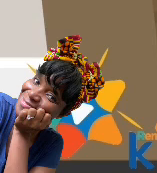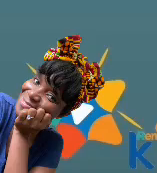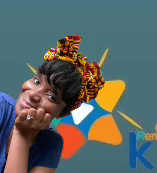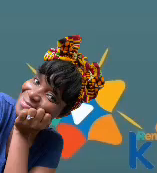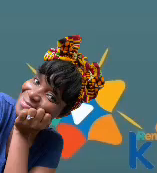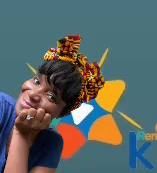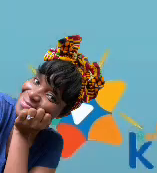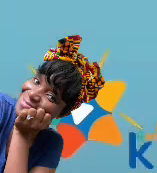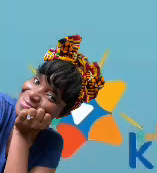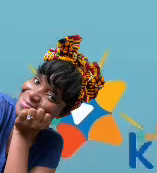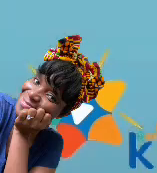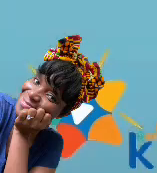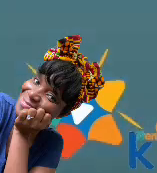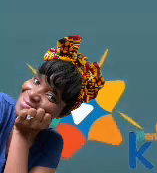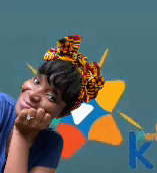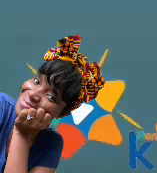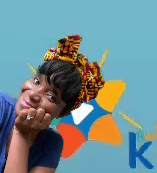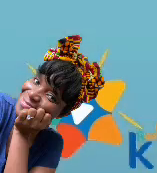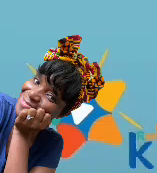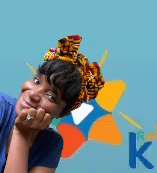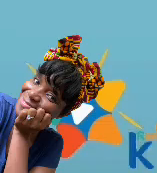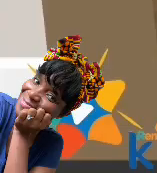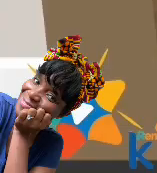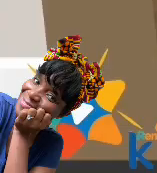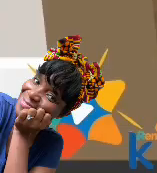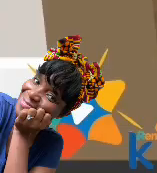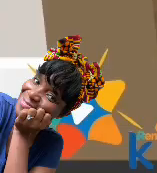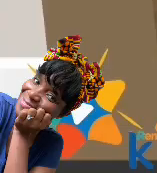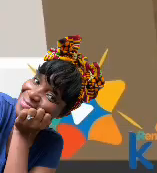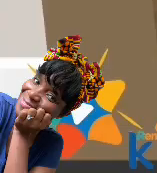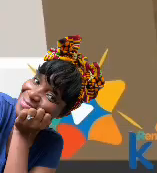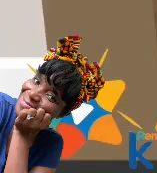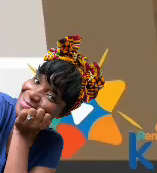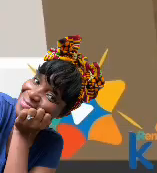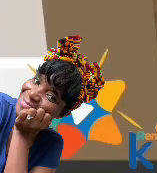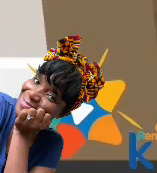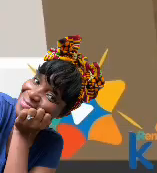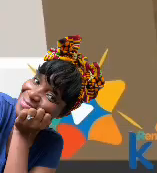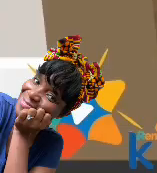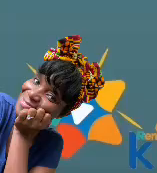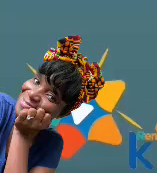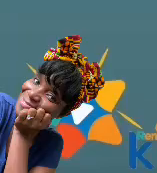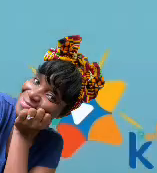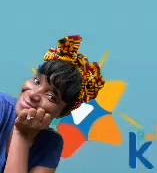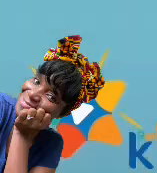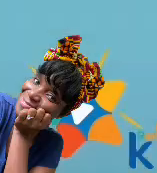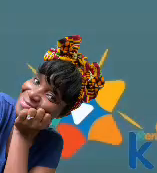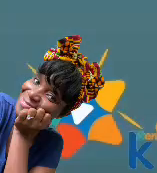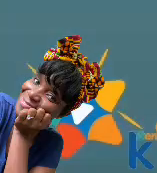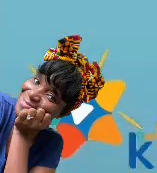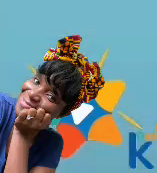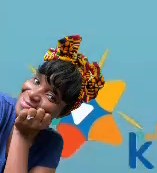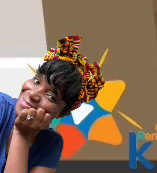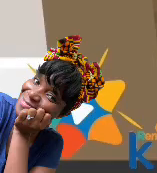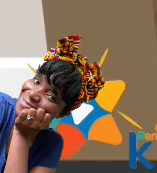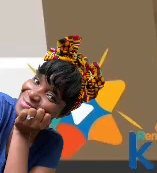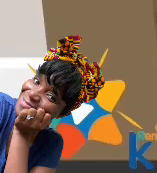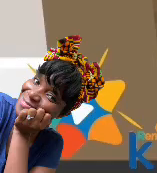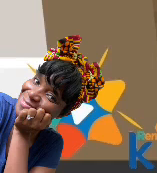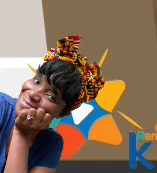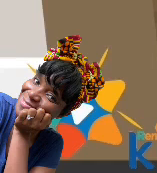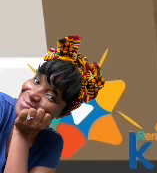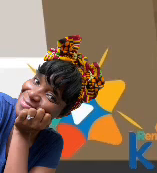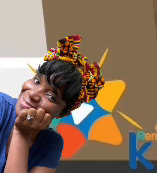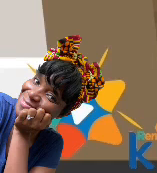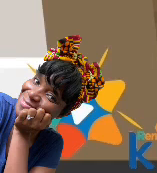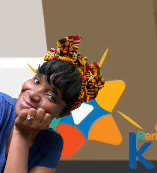happened. Nothing happened the next day, even though Pratapa prayed again. Nothing happened for a year, but Pratapa kept